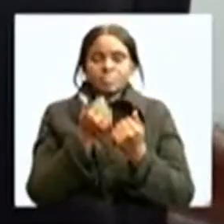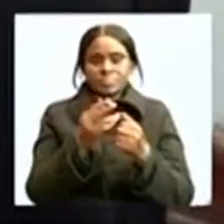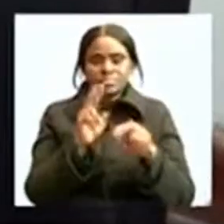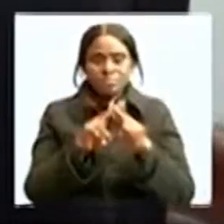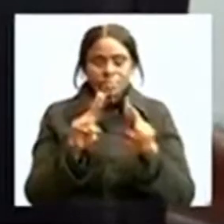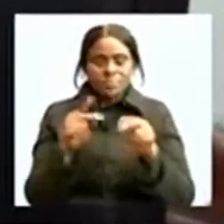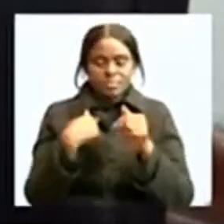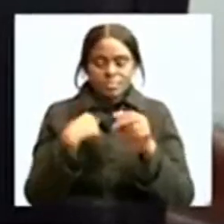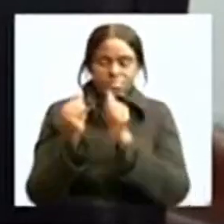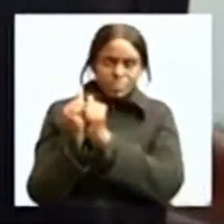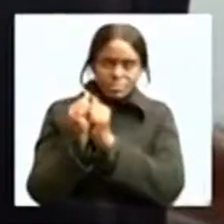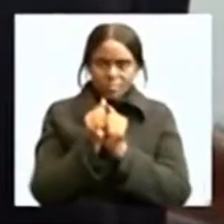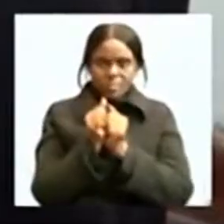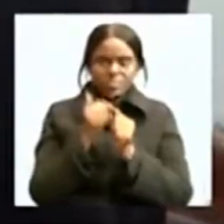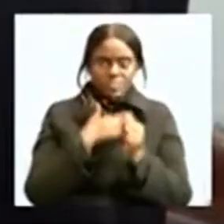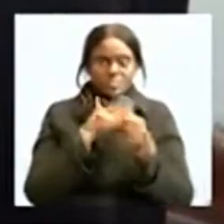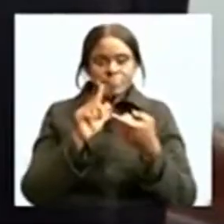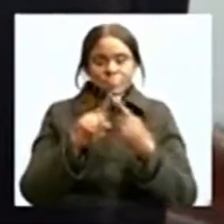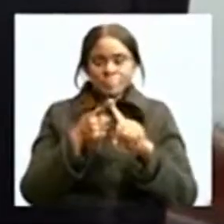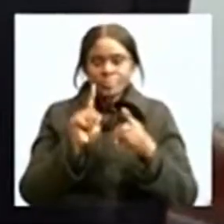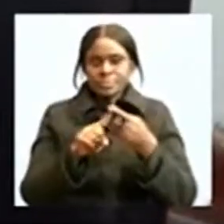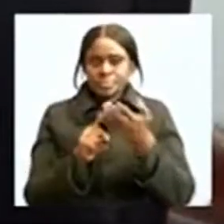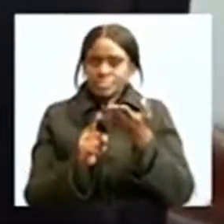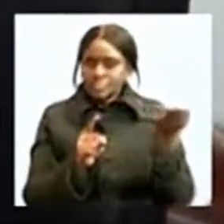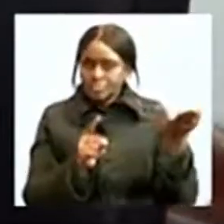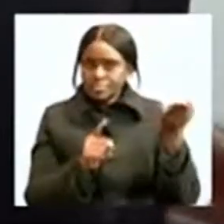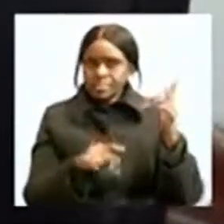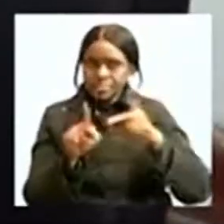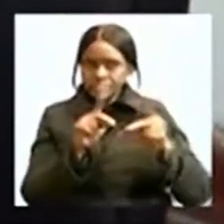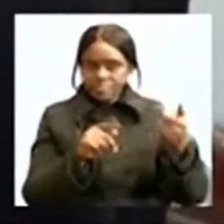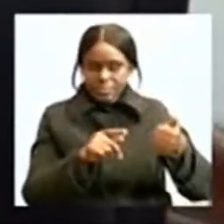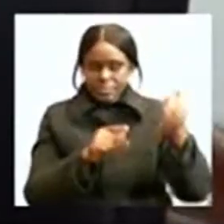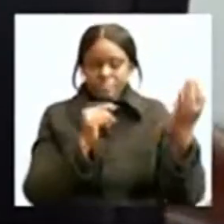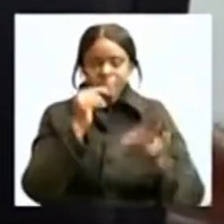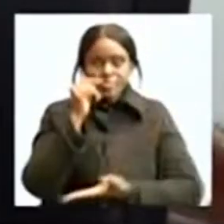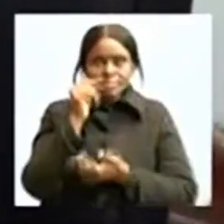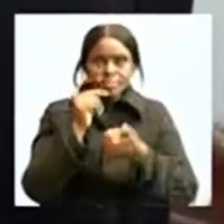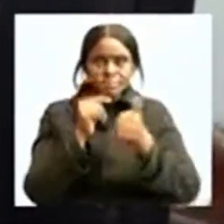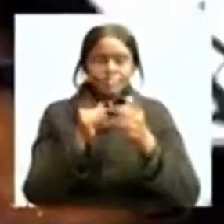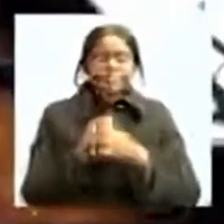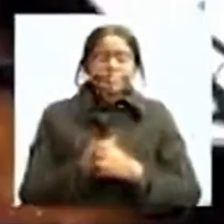I'm a campaign. I will allow my people to introduce themselves.